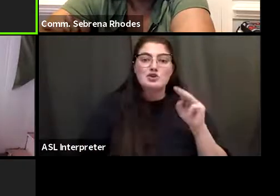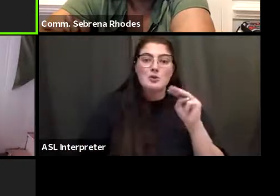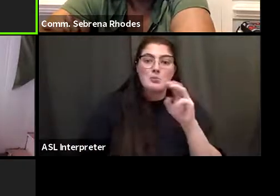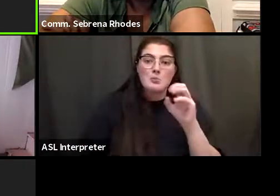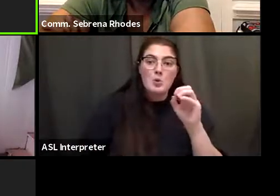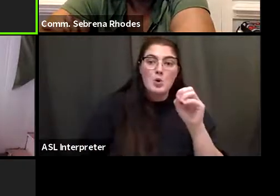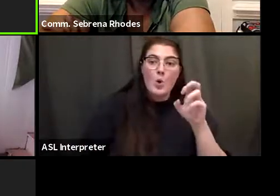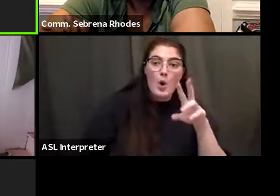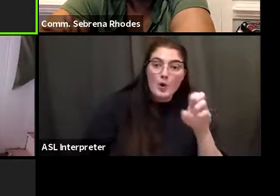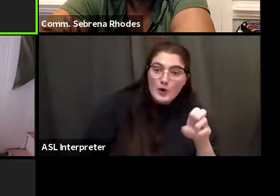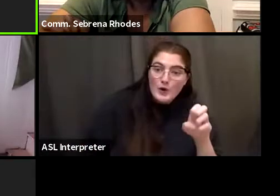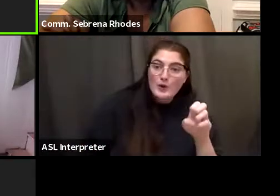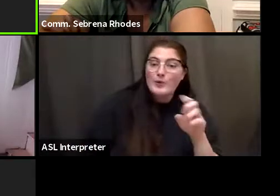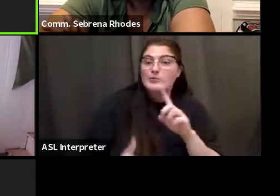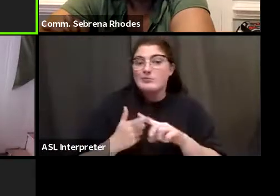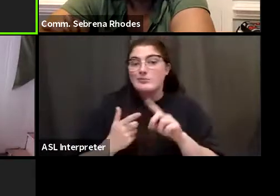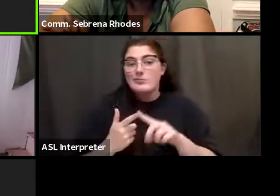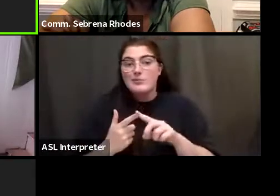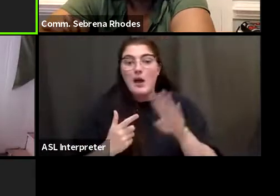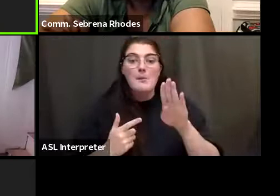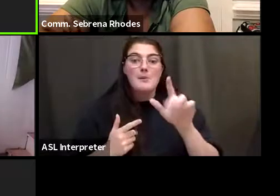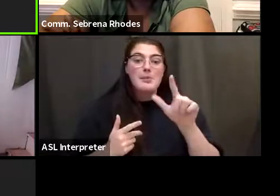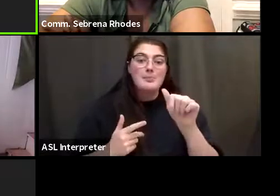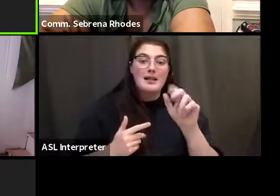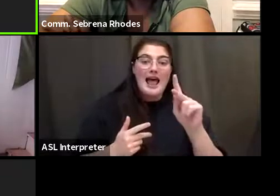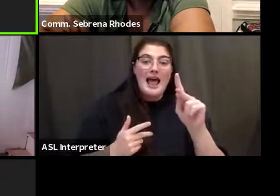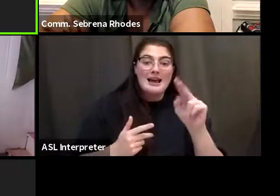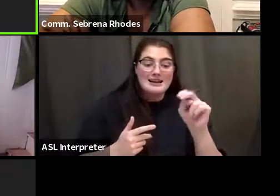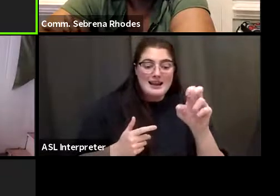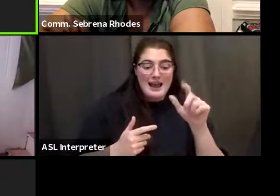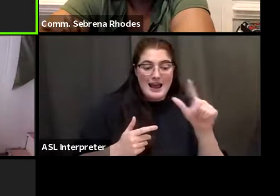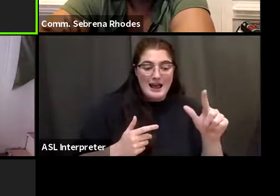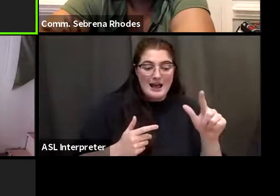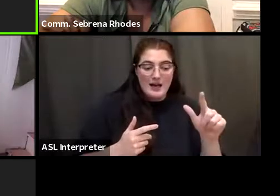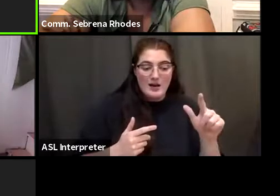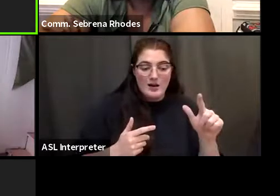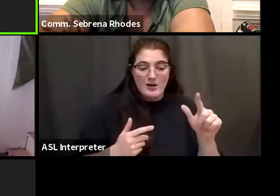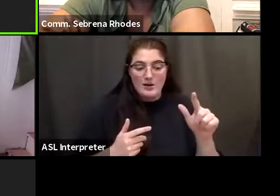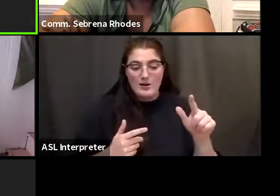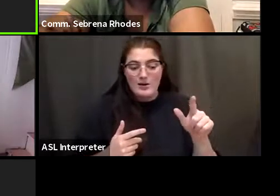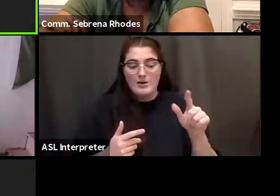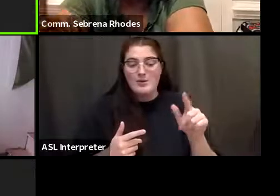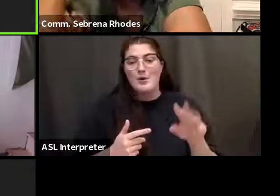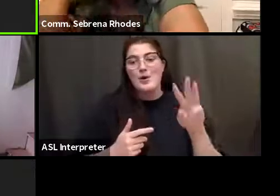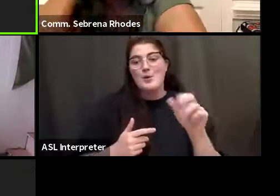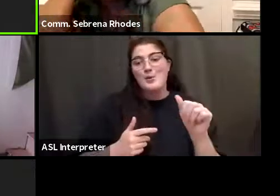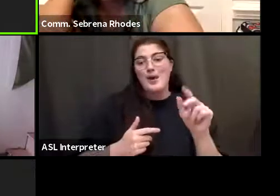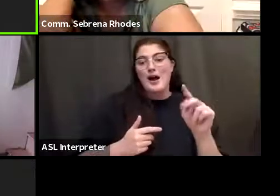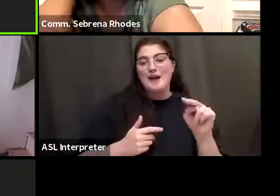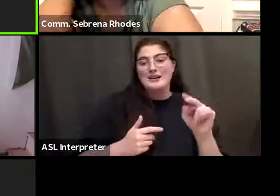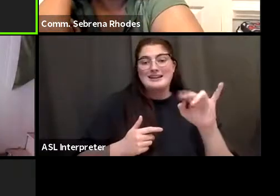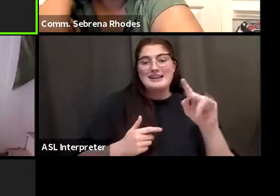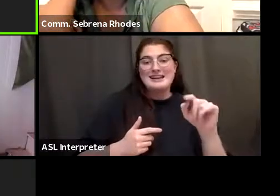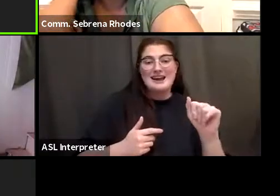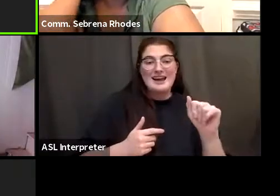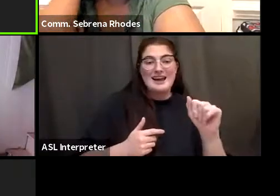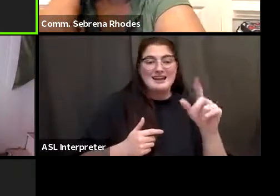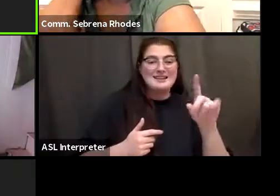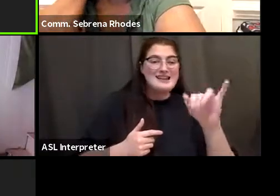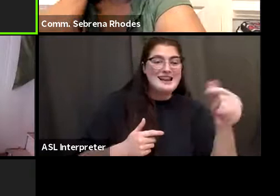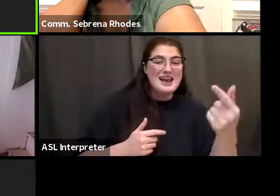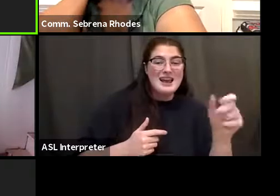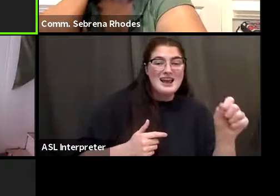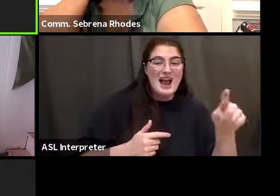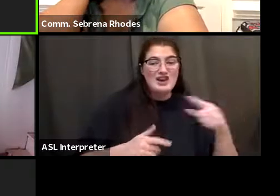Moore, Bernice Blacknail, Miss Juanita Diggs. She's been there forever. I even worked with